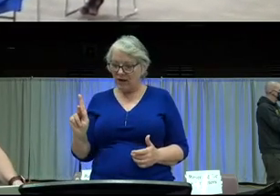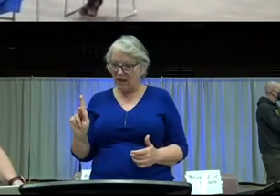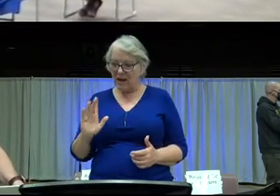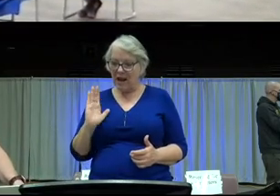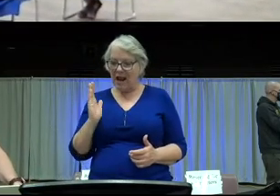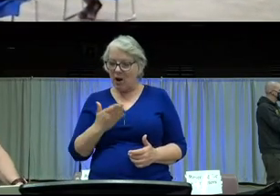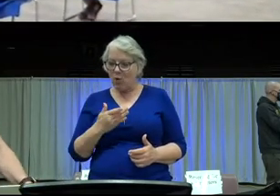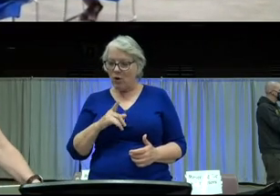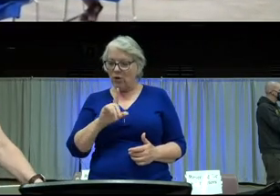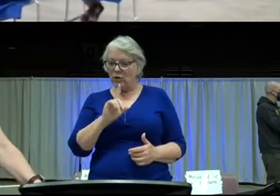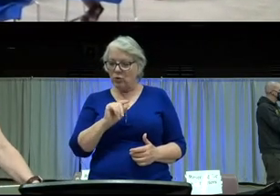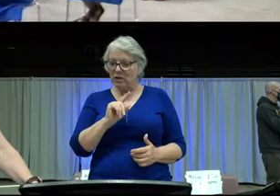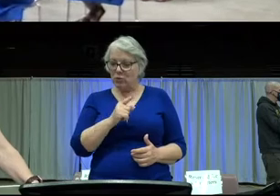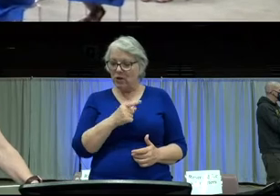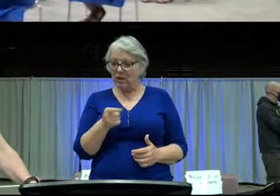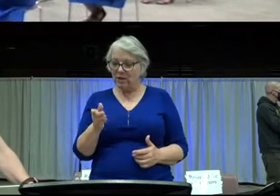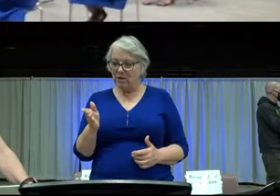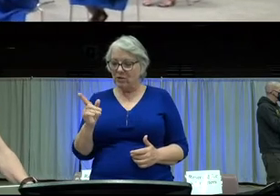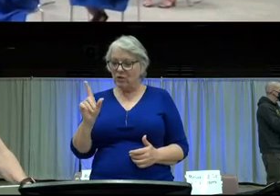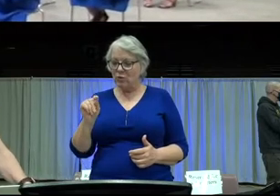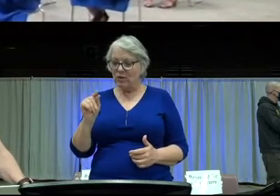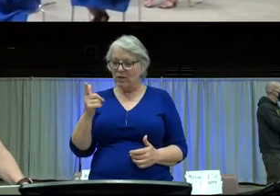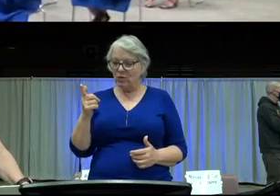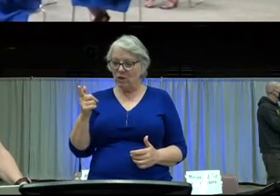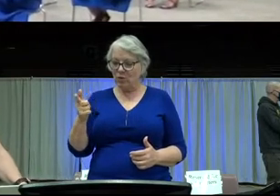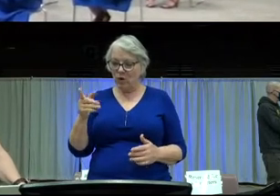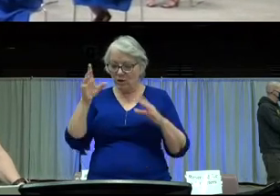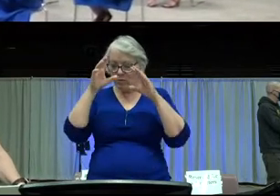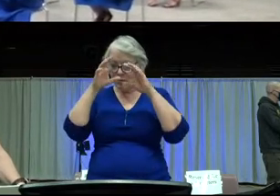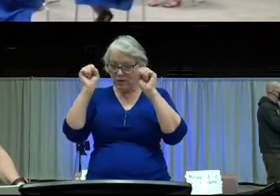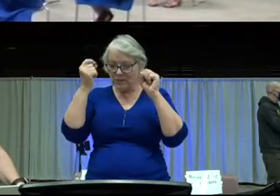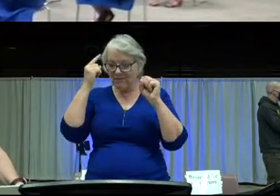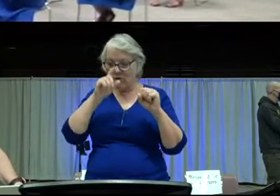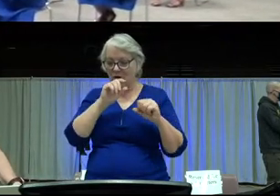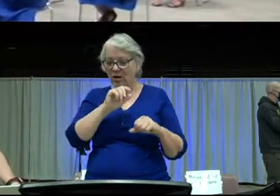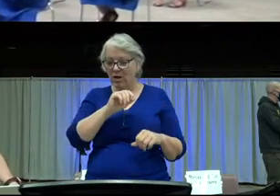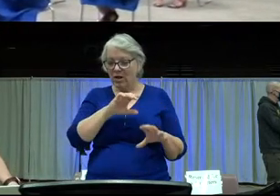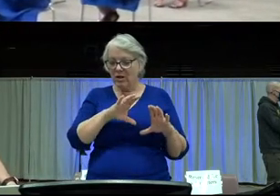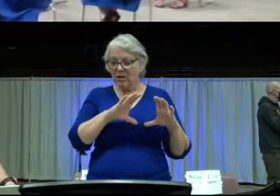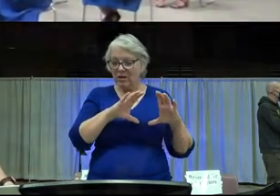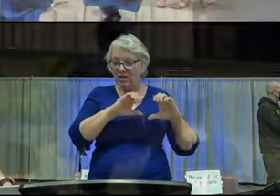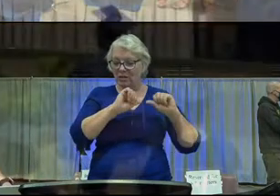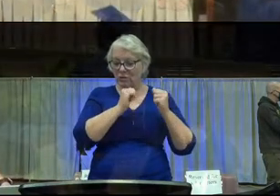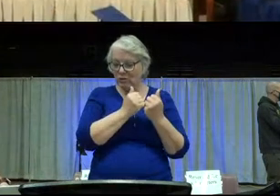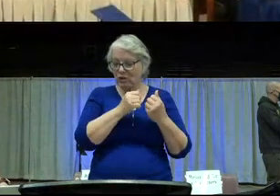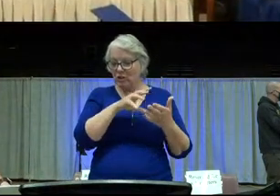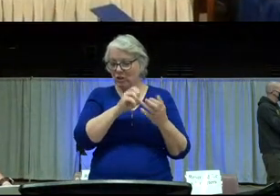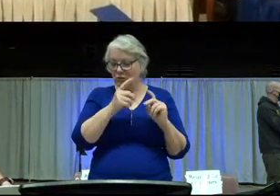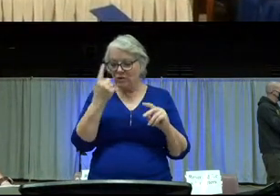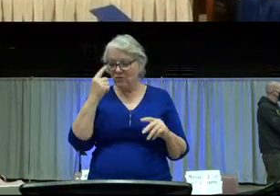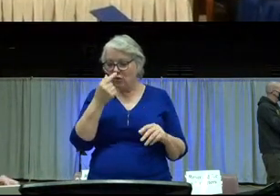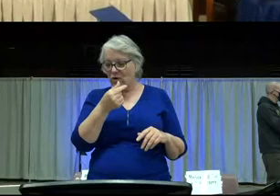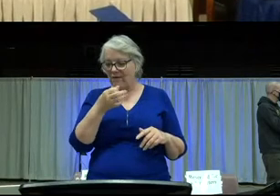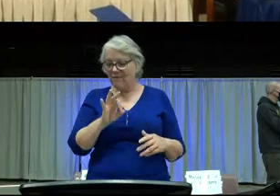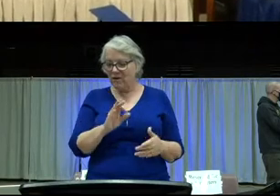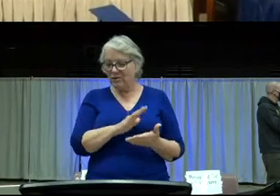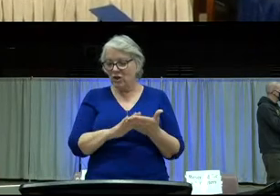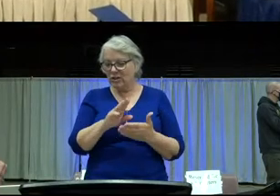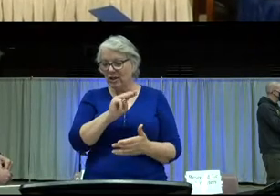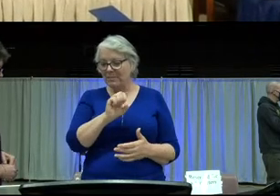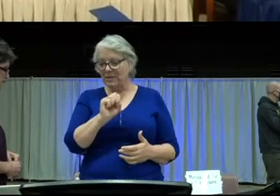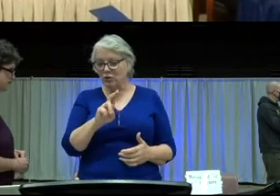2020-2021 president of Associated Students of Great Falls College, MSU, and he's going to pay tribute to the classes.